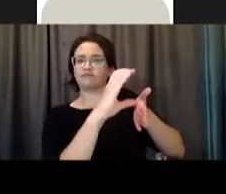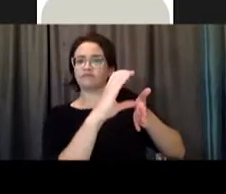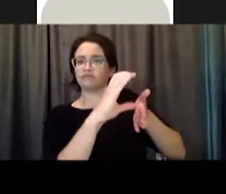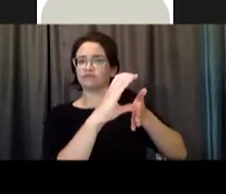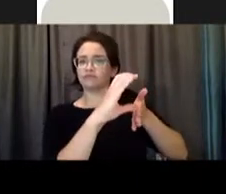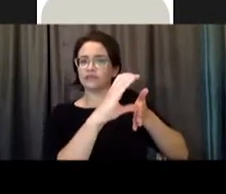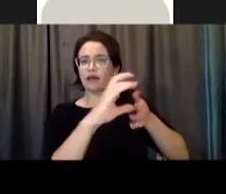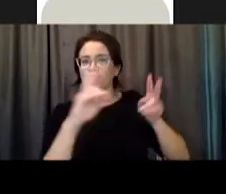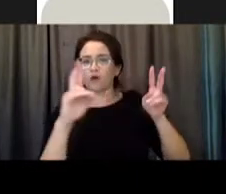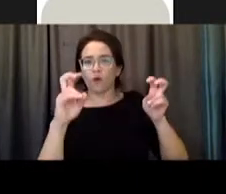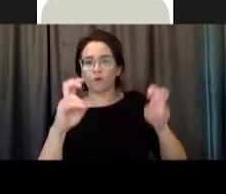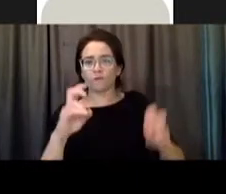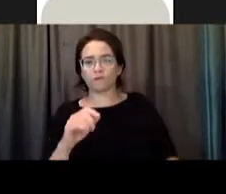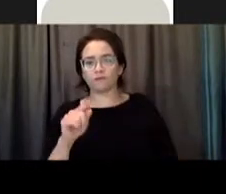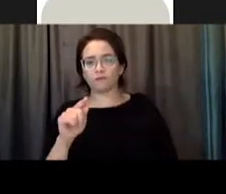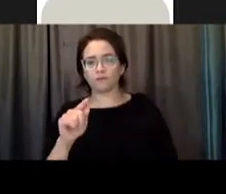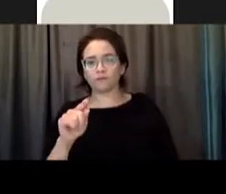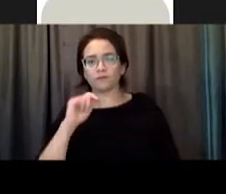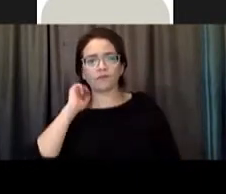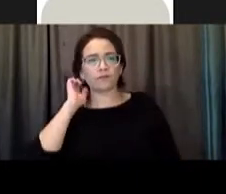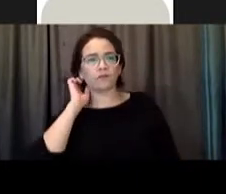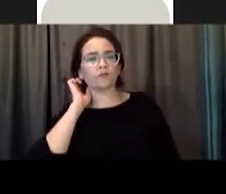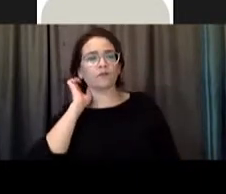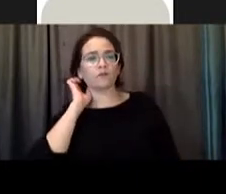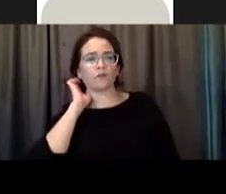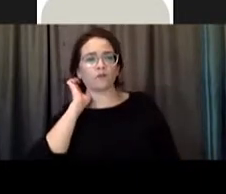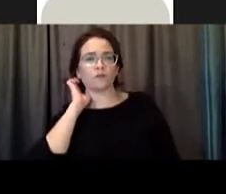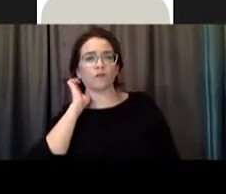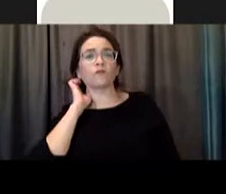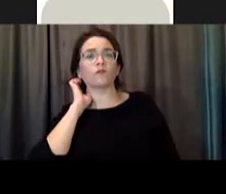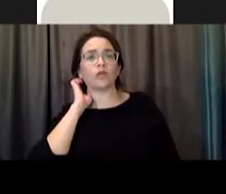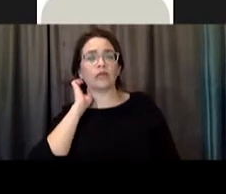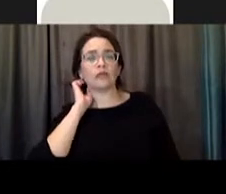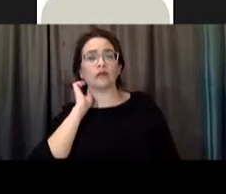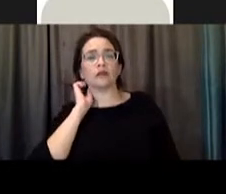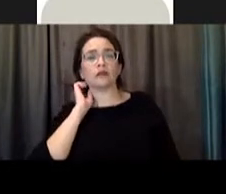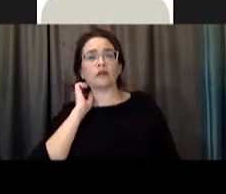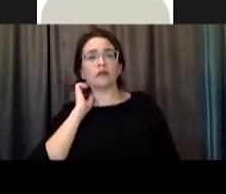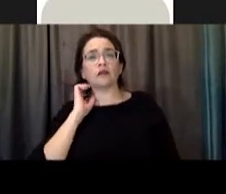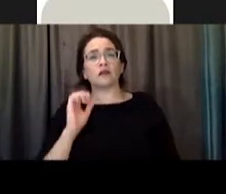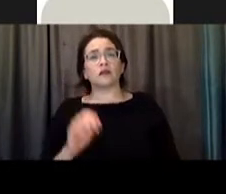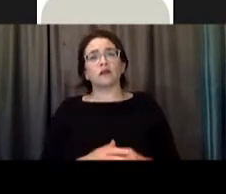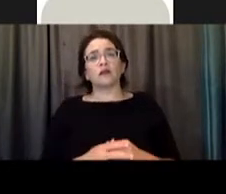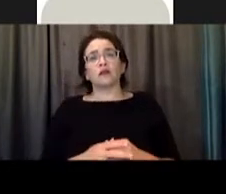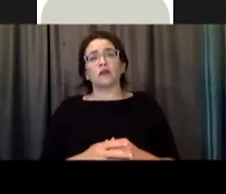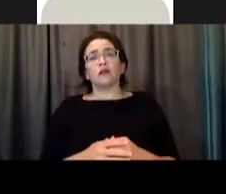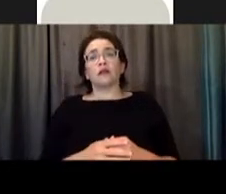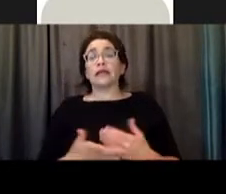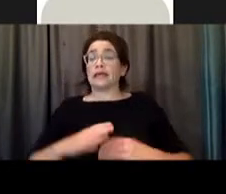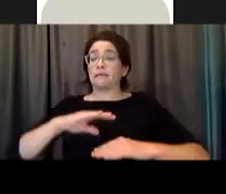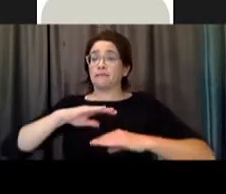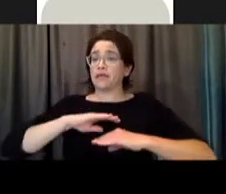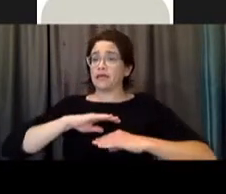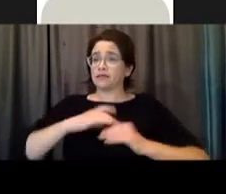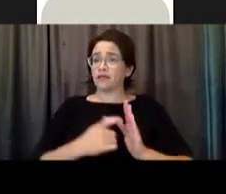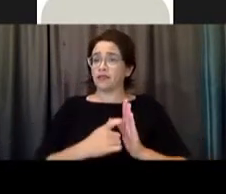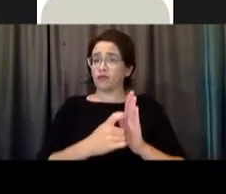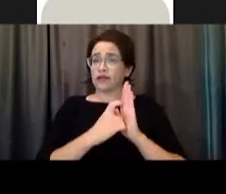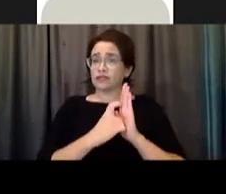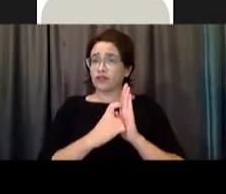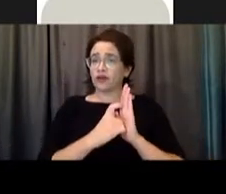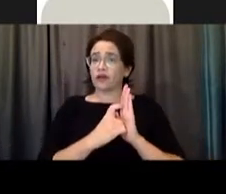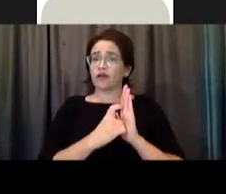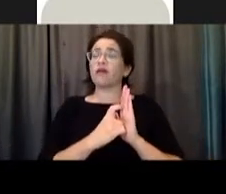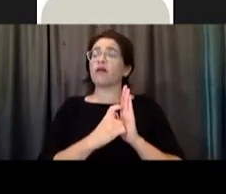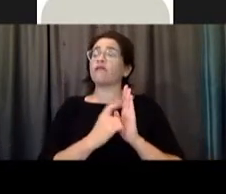and professor Timothy Snyder believes it is because, unquote, it meets the criteria of the law of